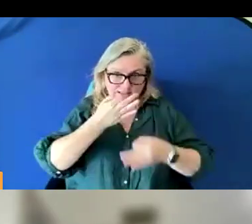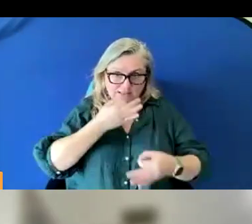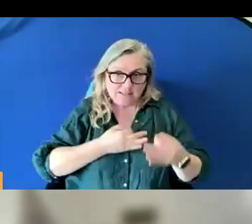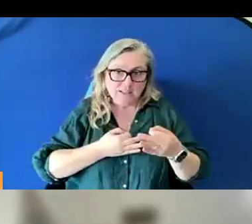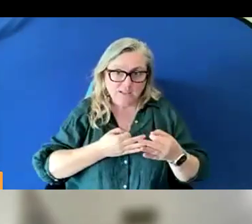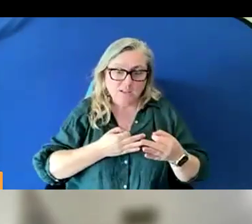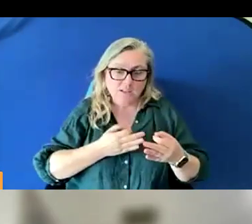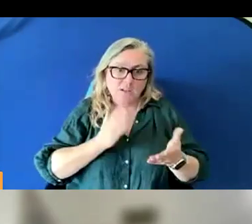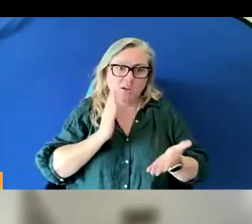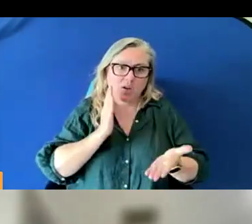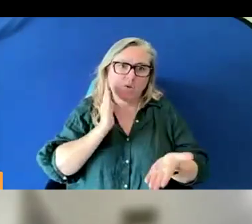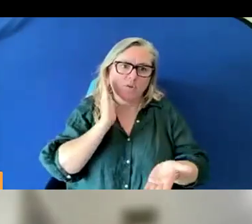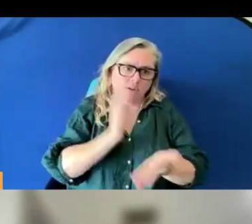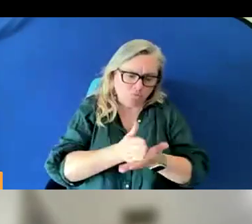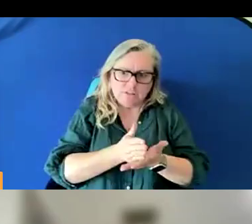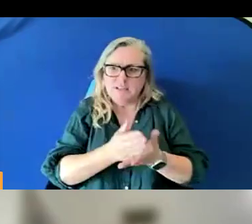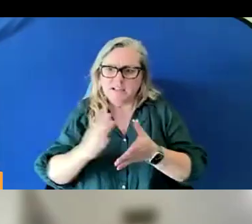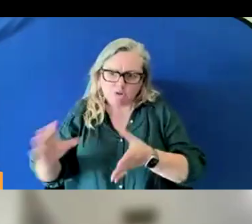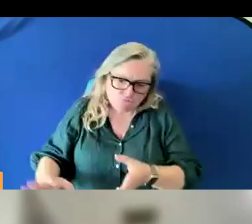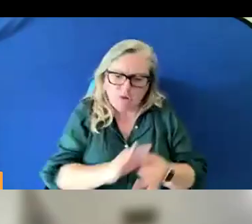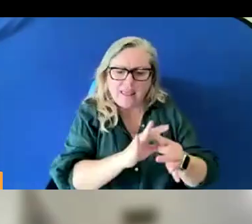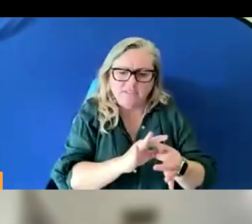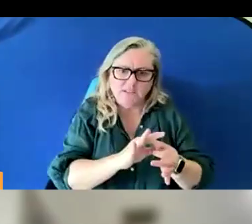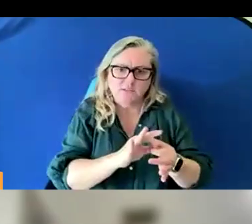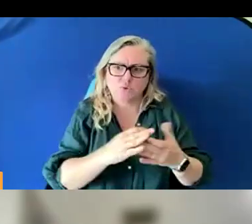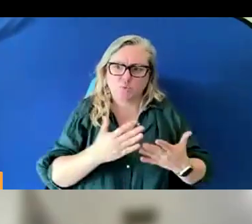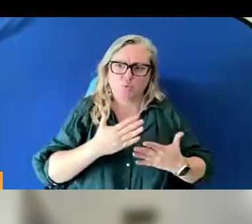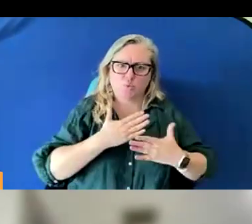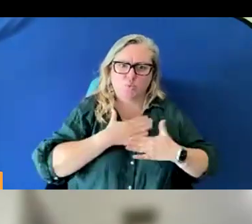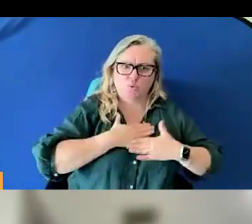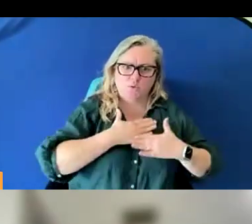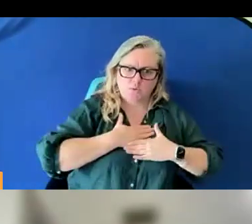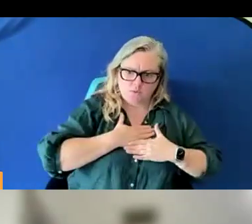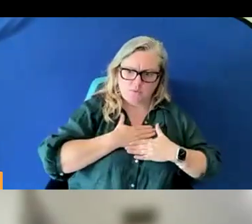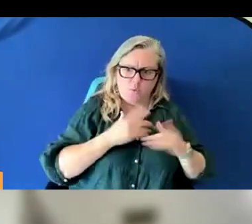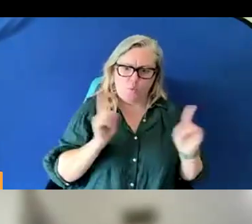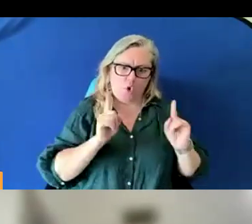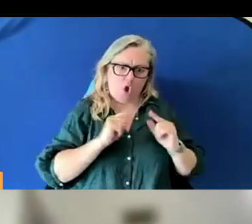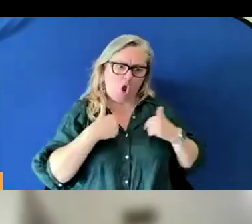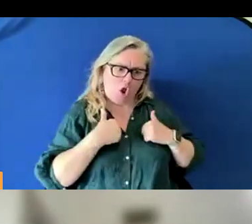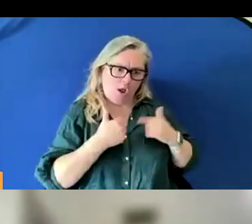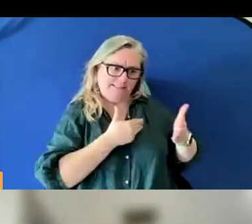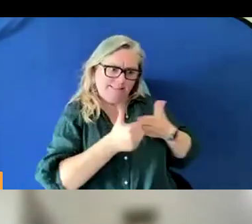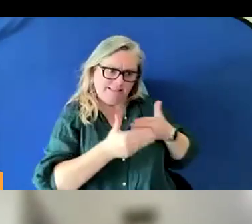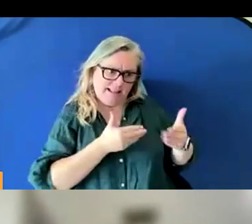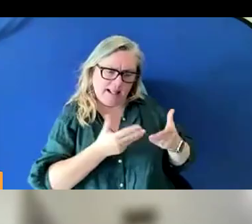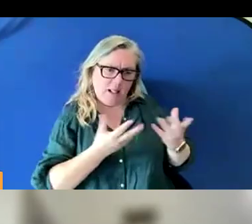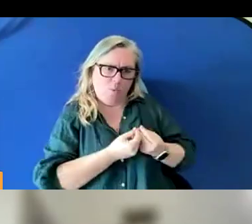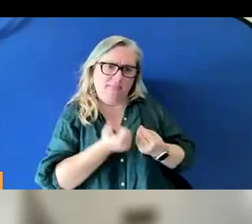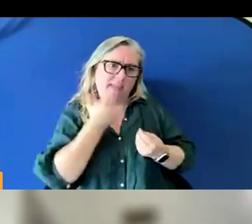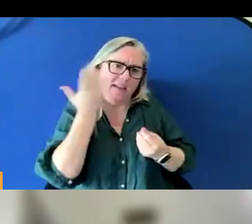were really relevant to what I was dealing with in everyday